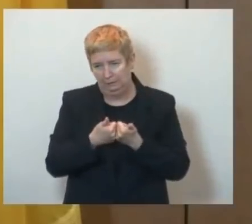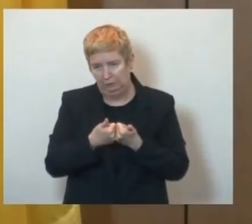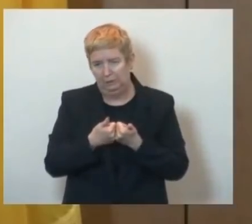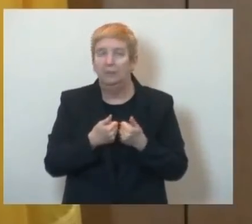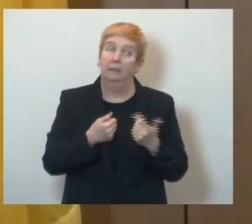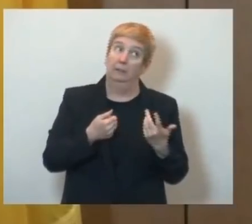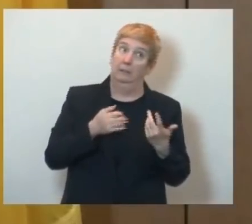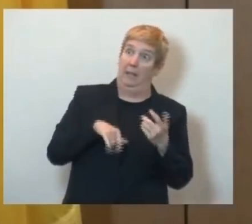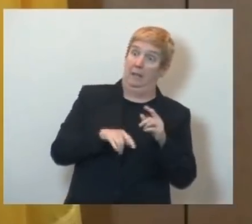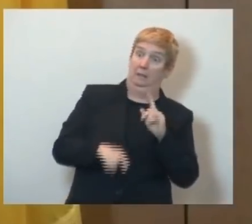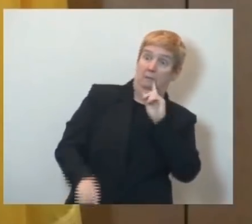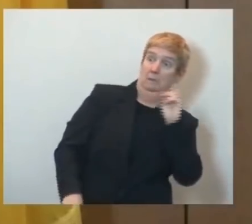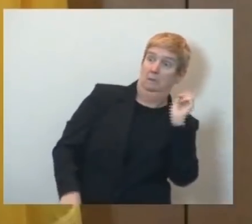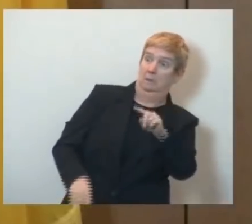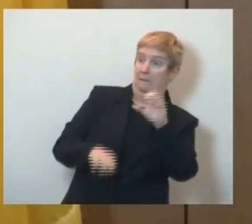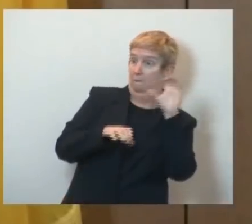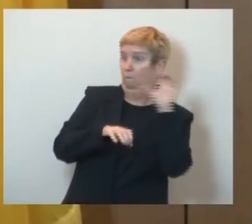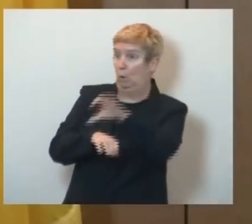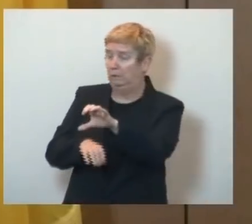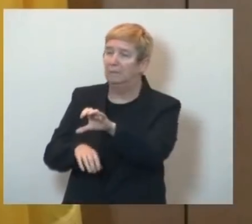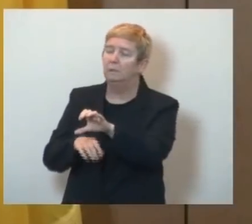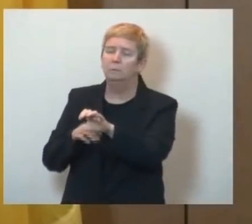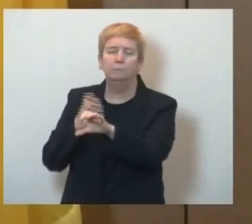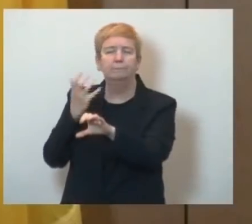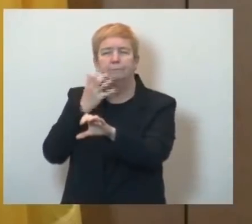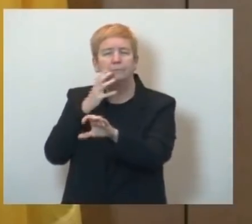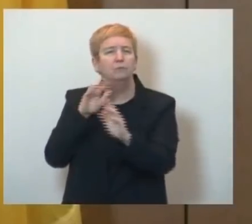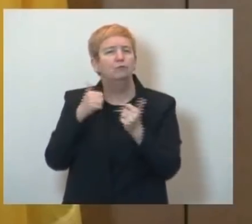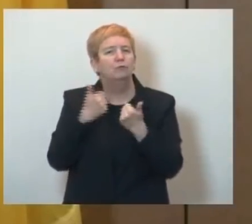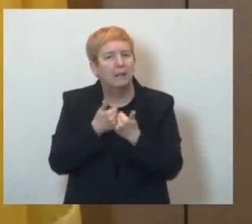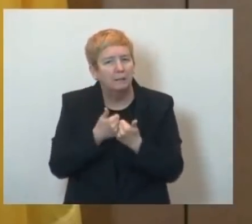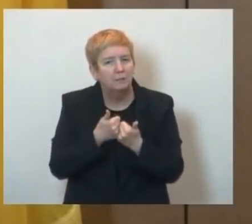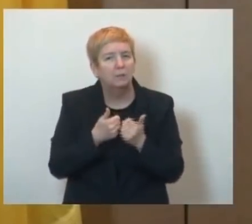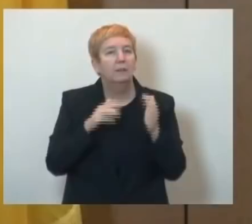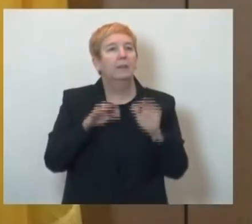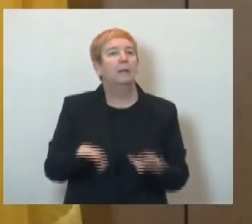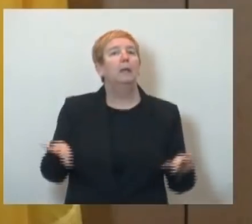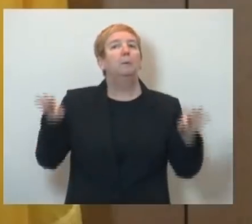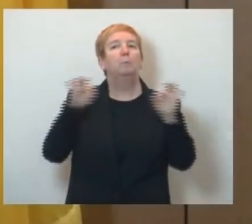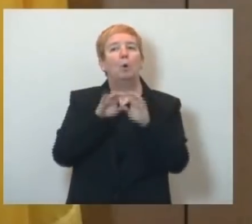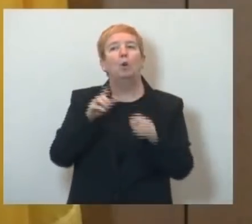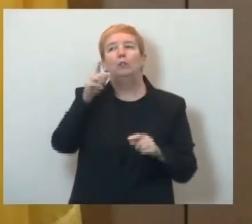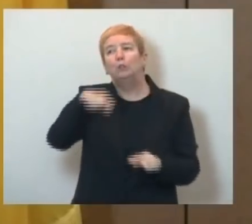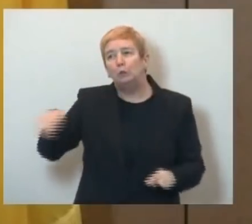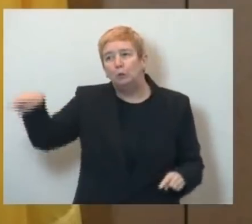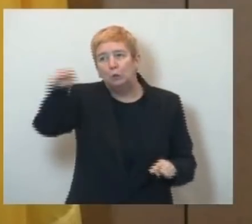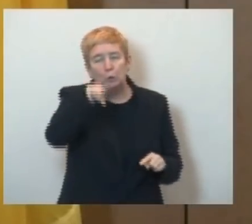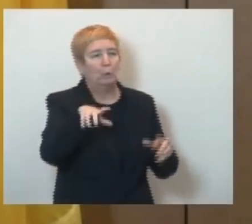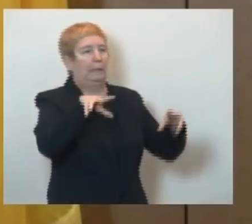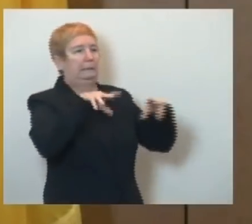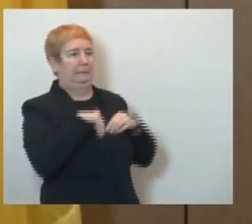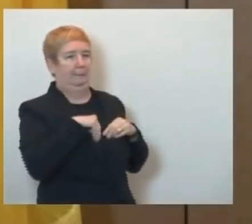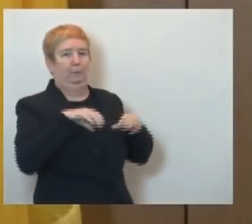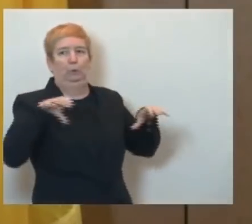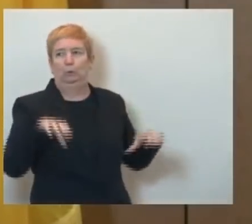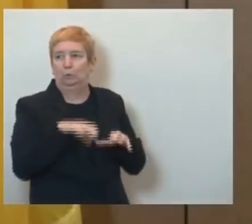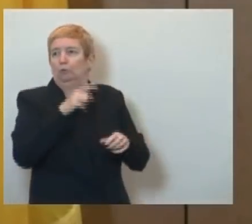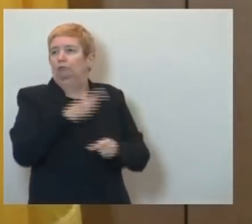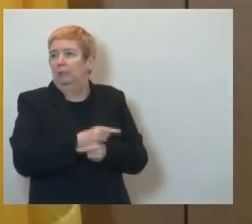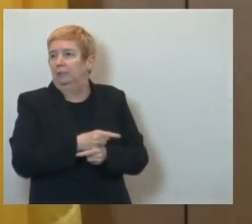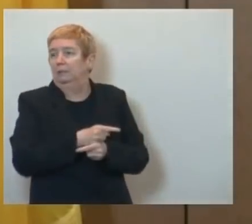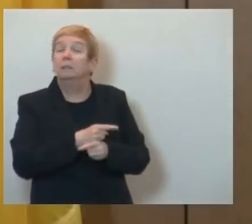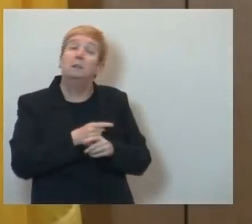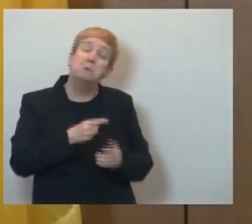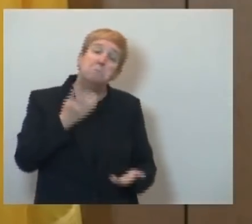enforcing. Our goal today is to get people to accept behaviors because they're willing to do it. There actually might